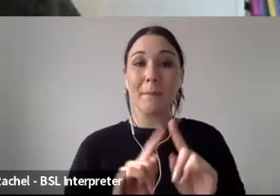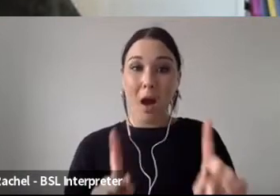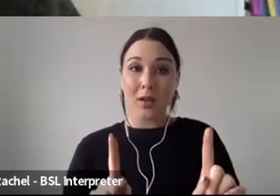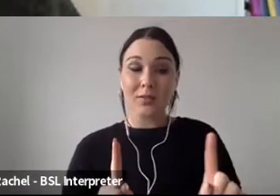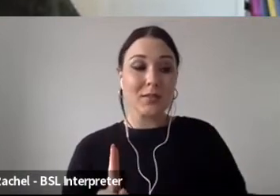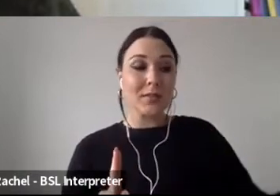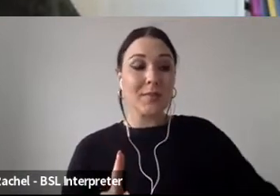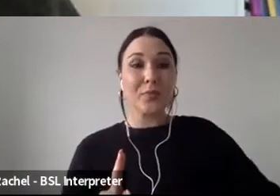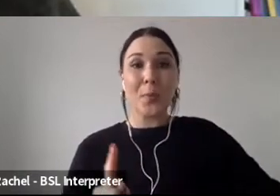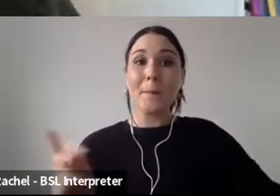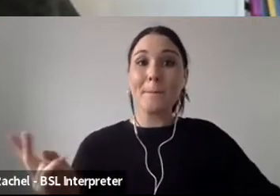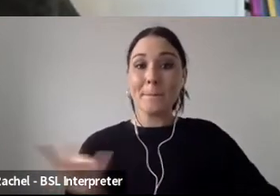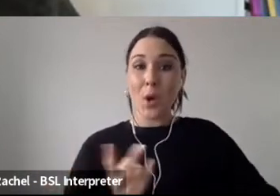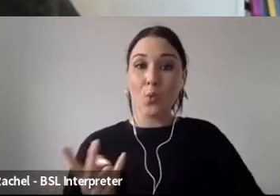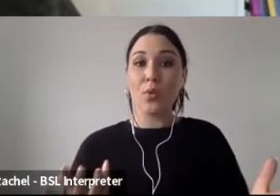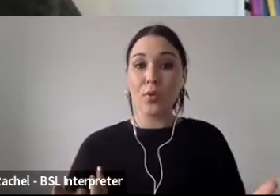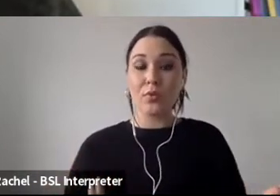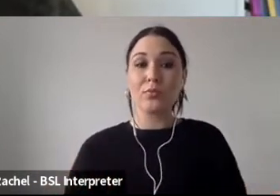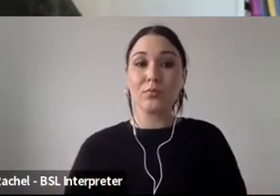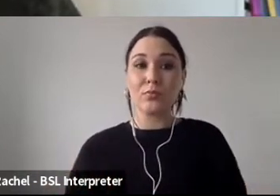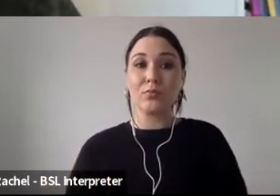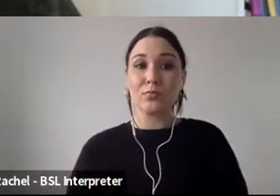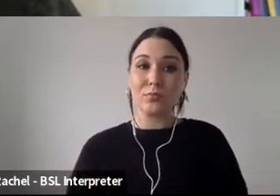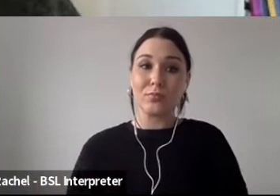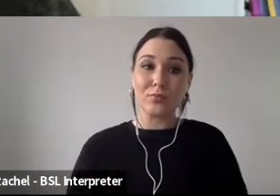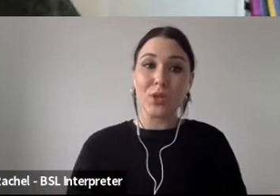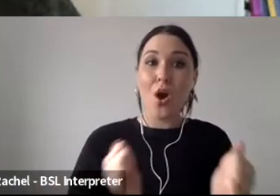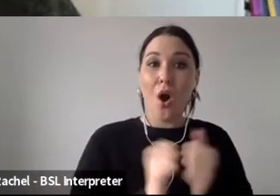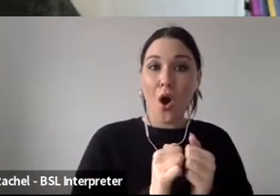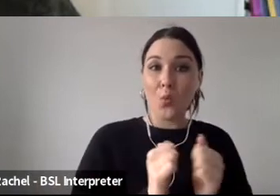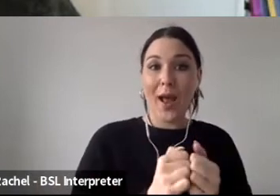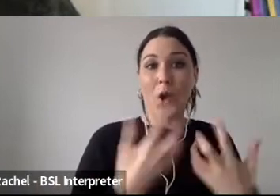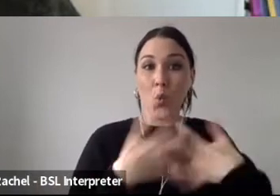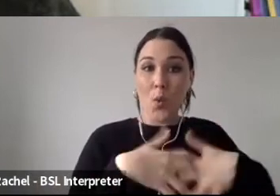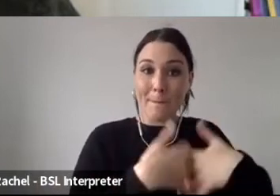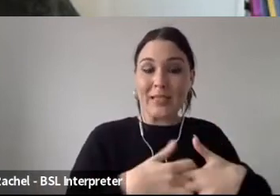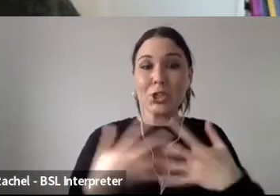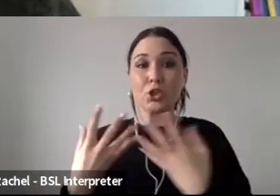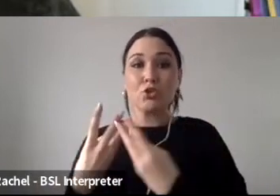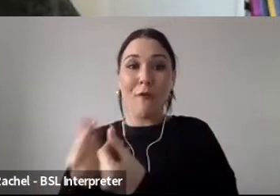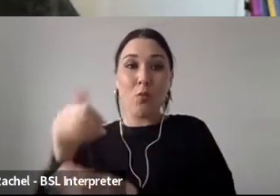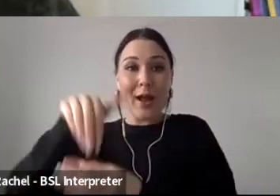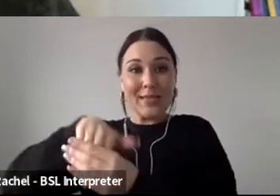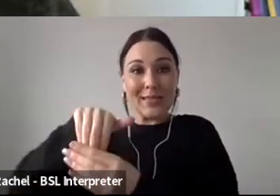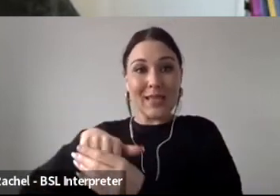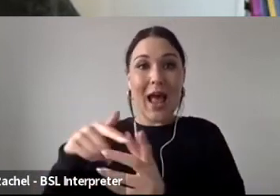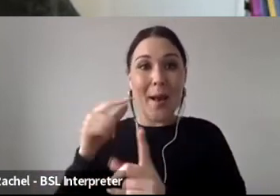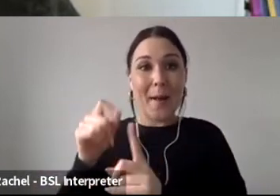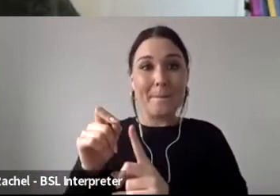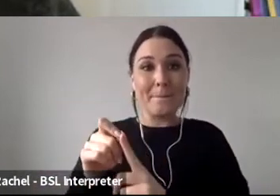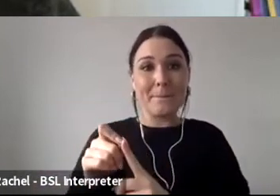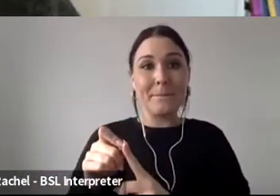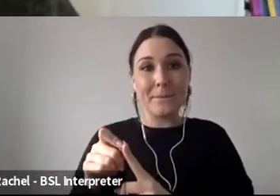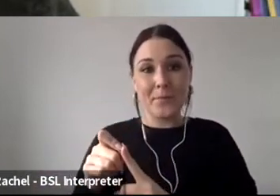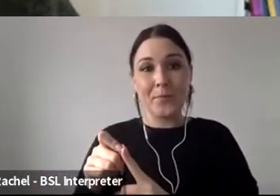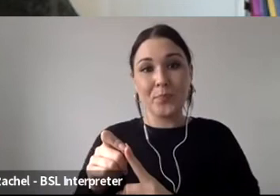equivalents of both the hardware and software available for Android is out there, and just